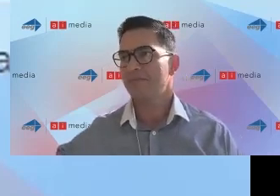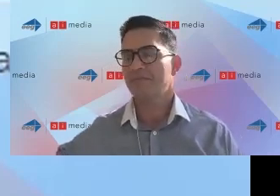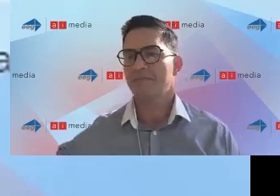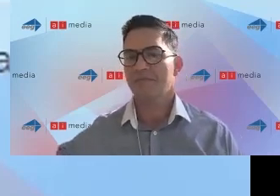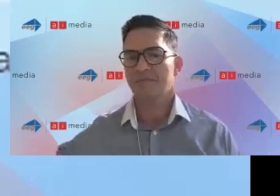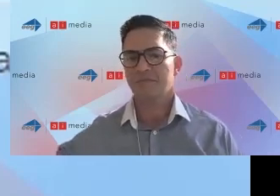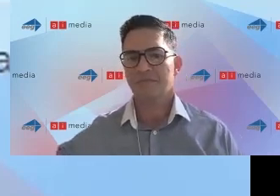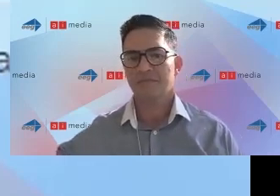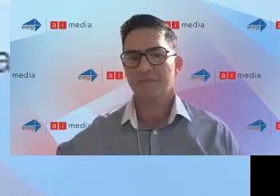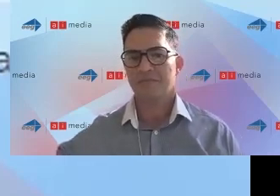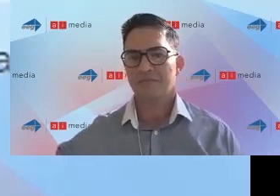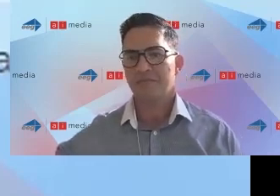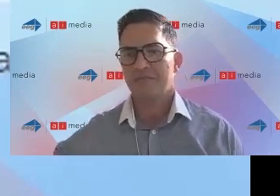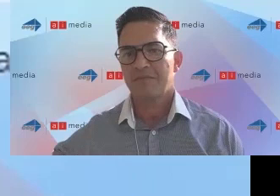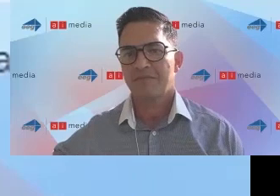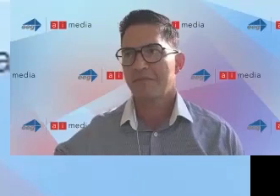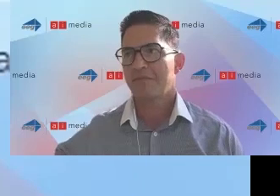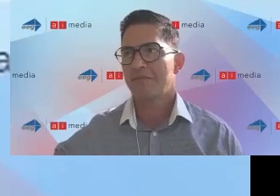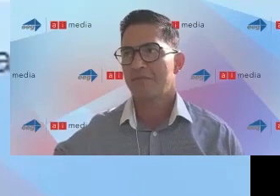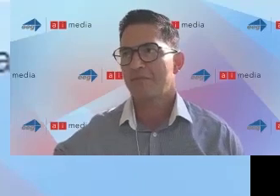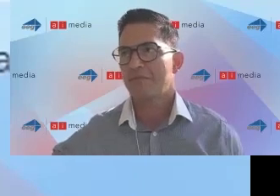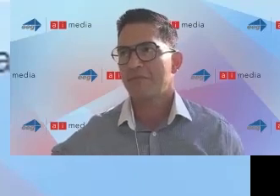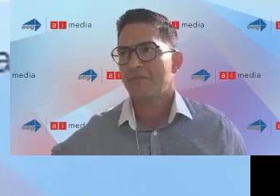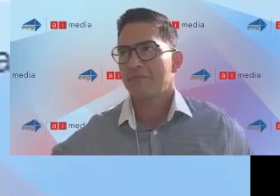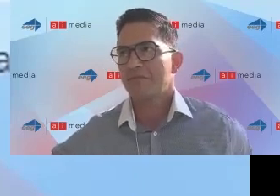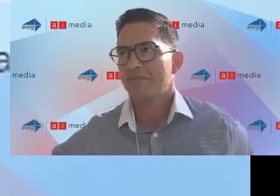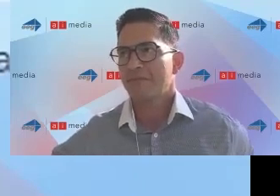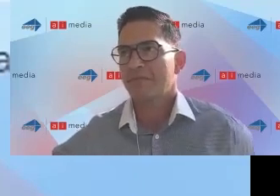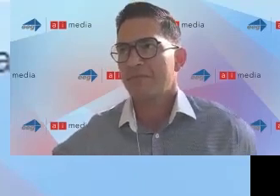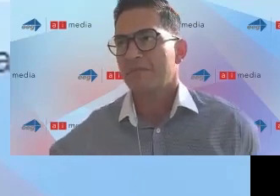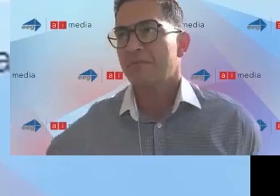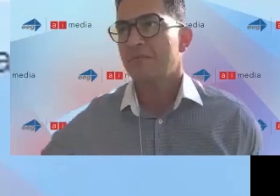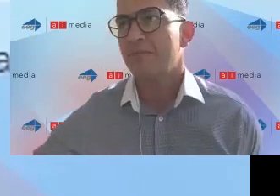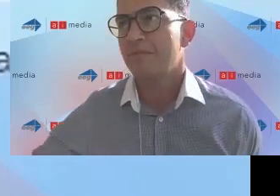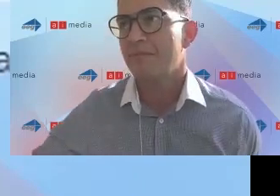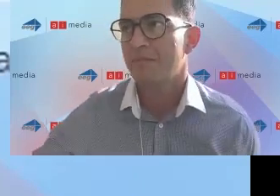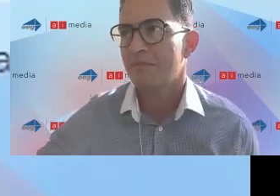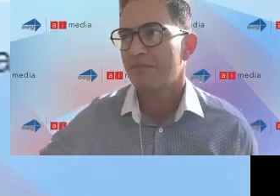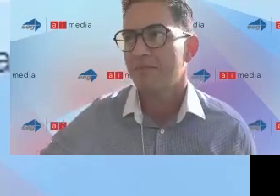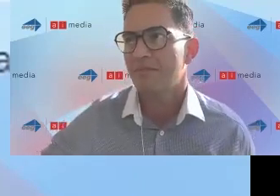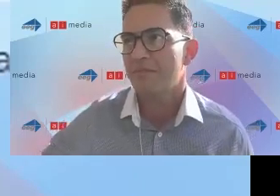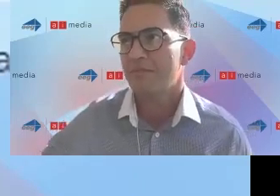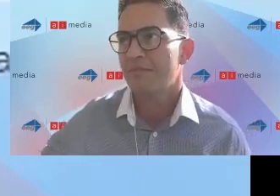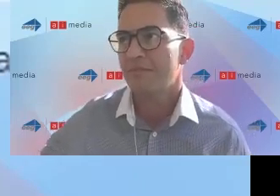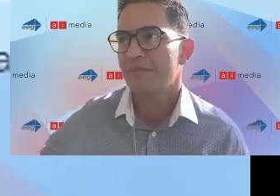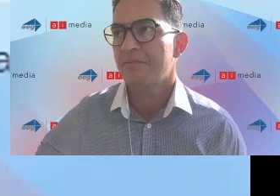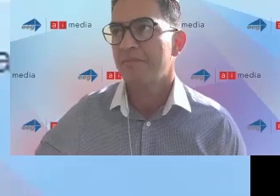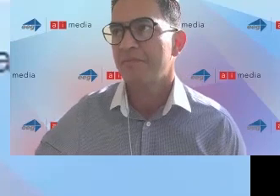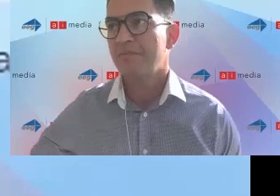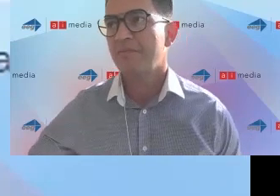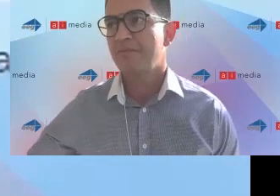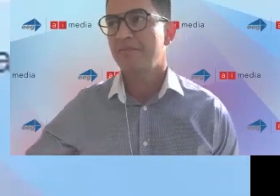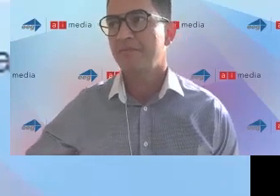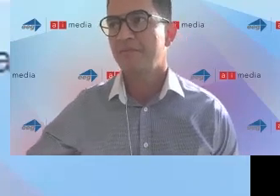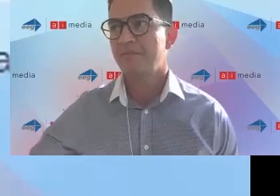employer brand purpose and employee value proposition through storytelling. In addition, I'm working hand in glove with